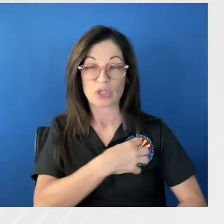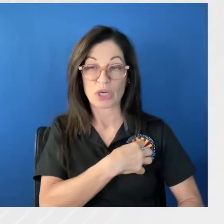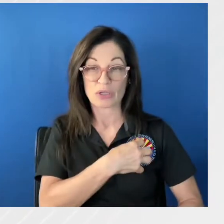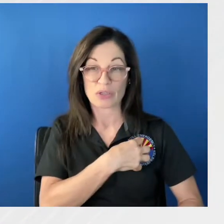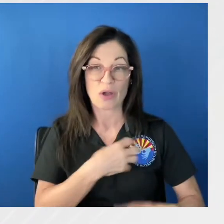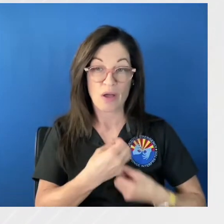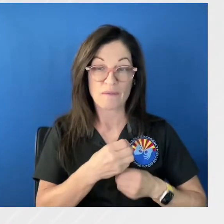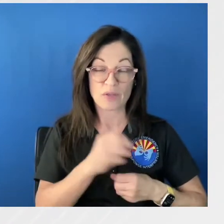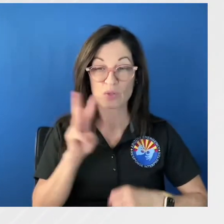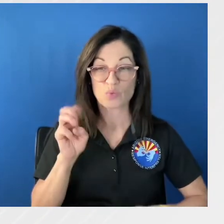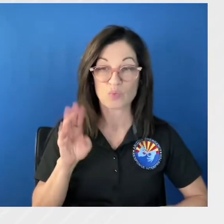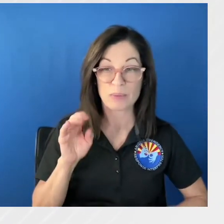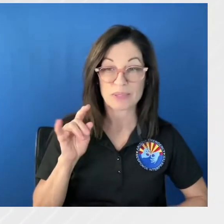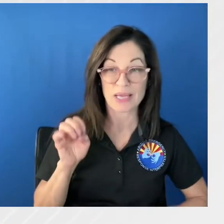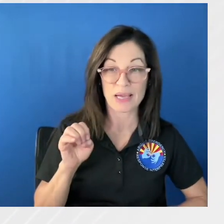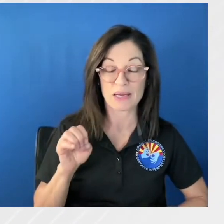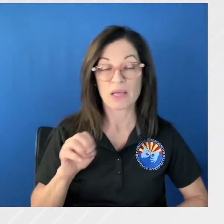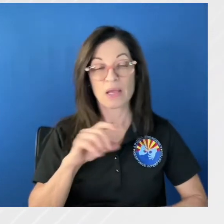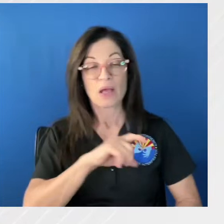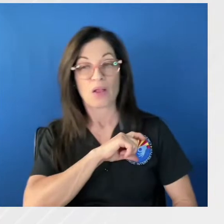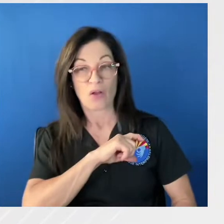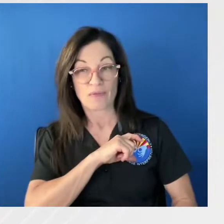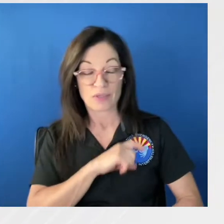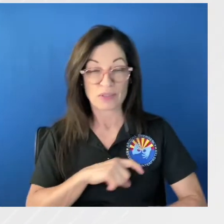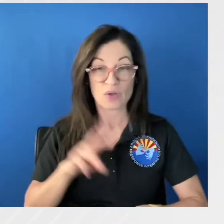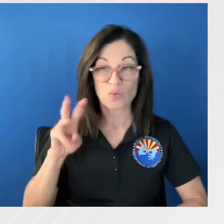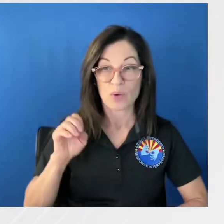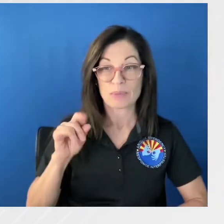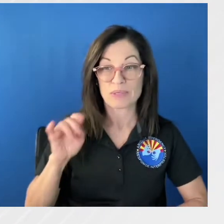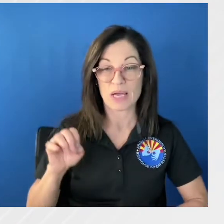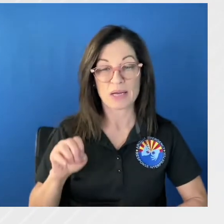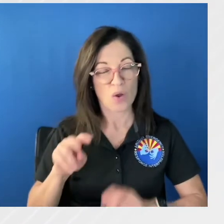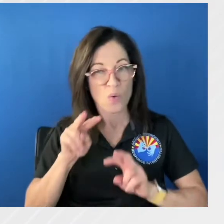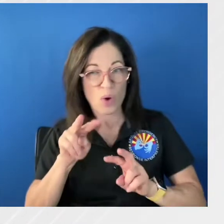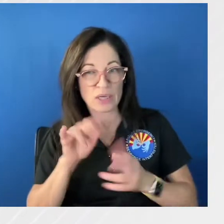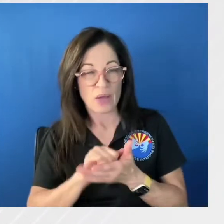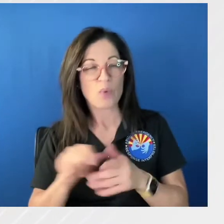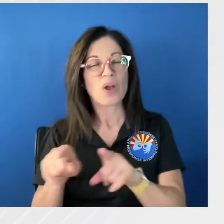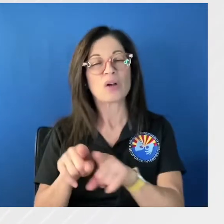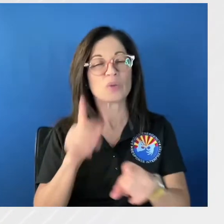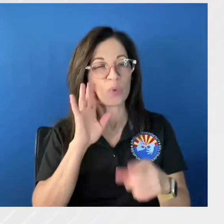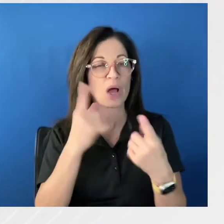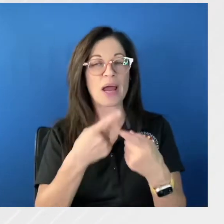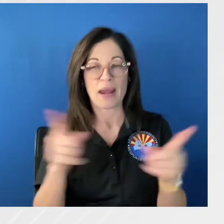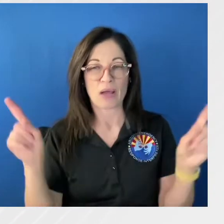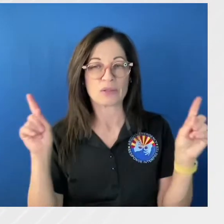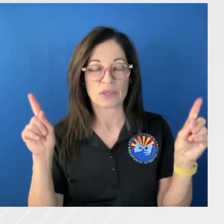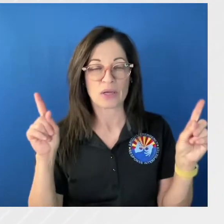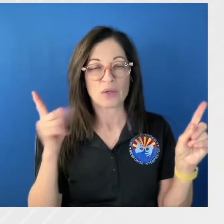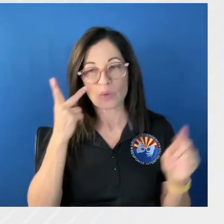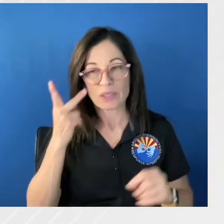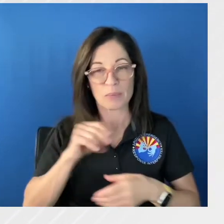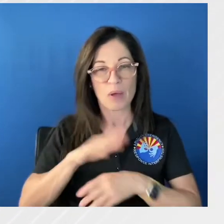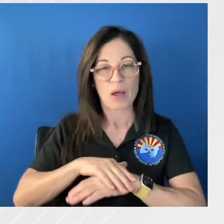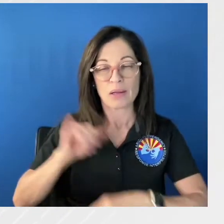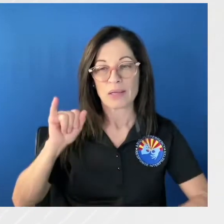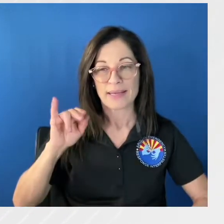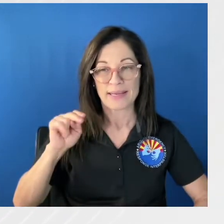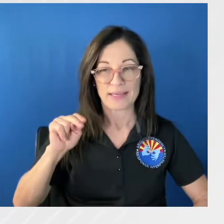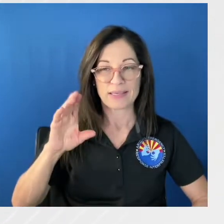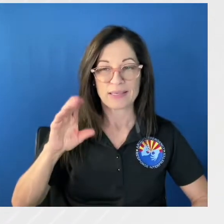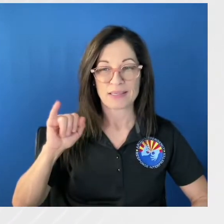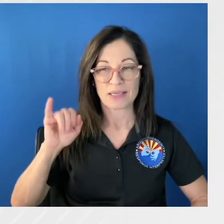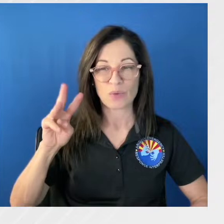fire department's website, to try to find out when that actually happens. And we announce those as well. You'll find those on NCWeb. So keep a look at some of